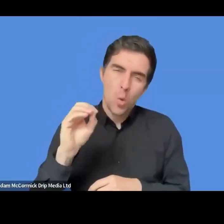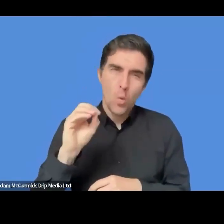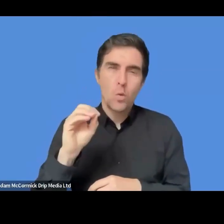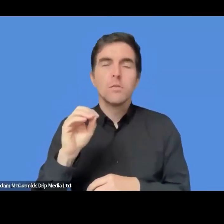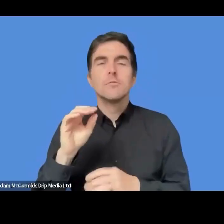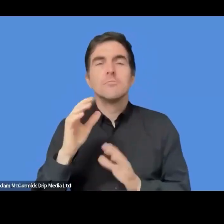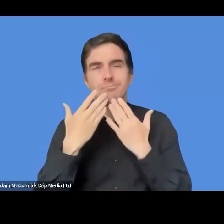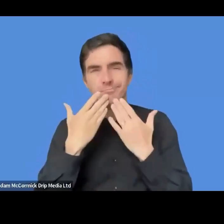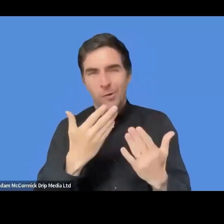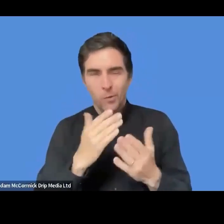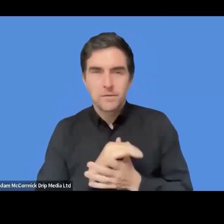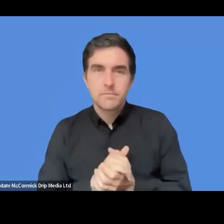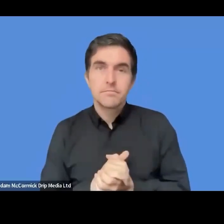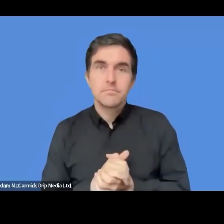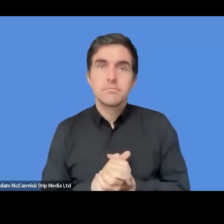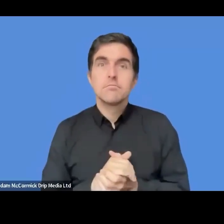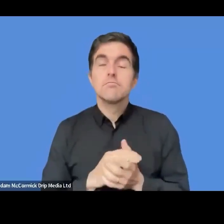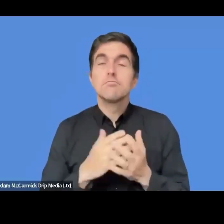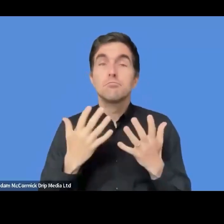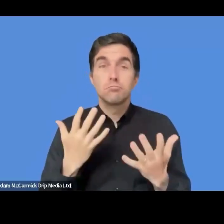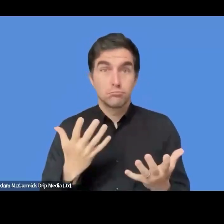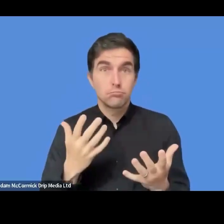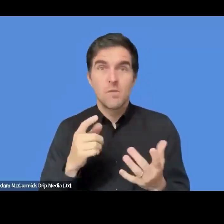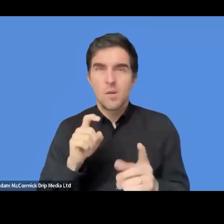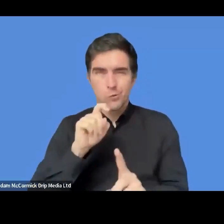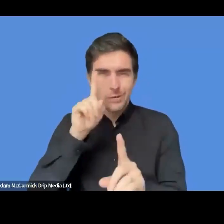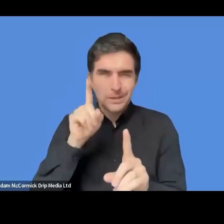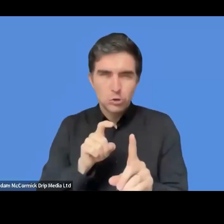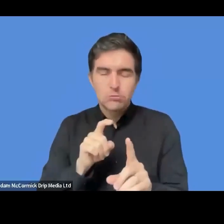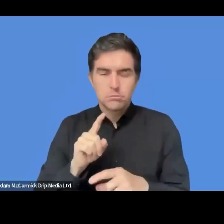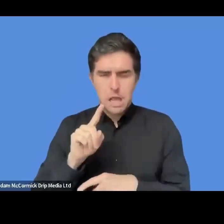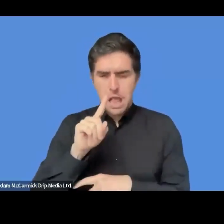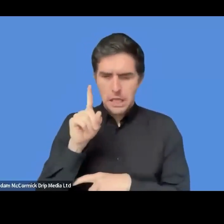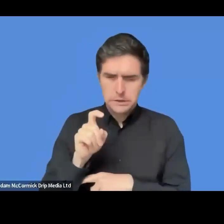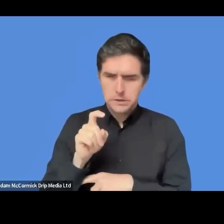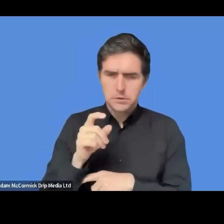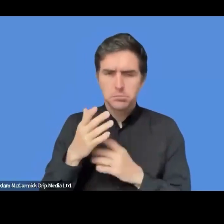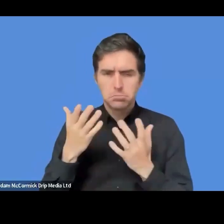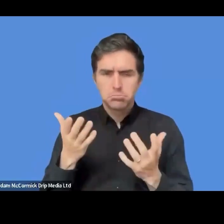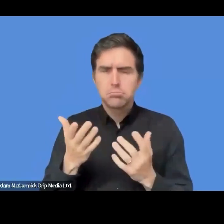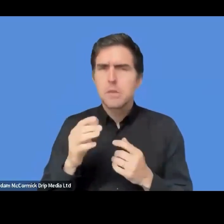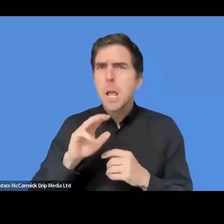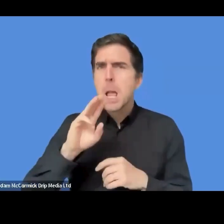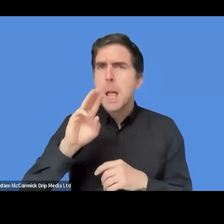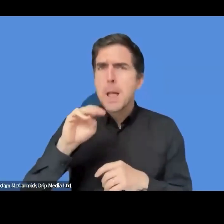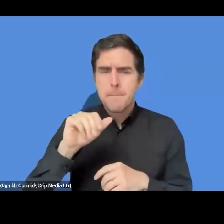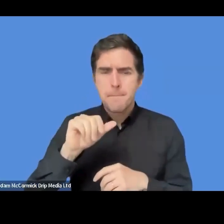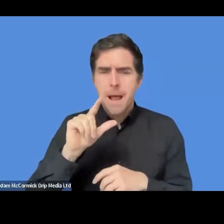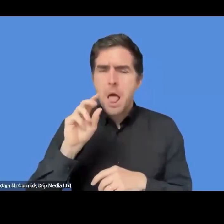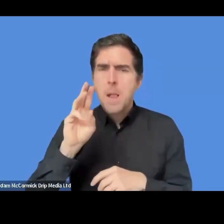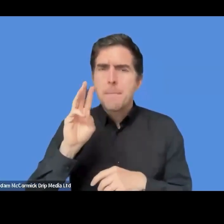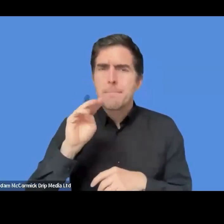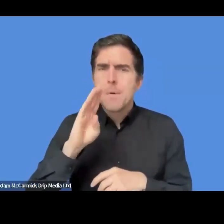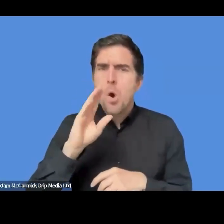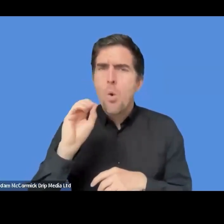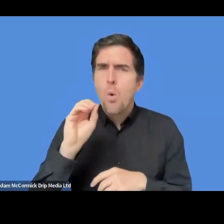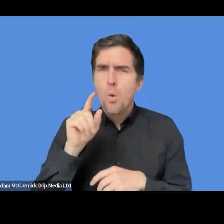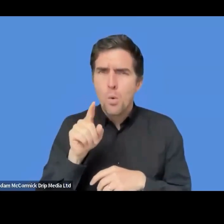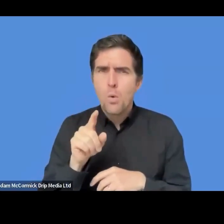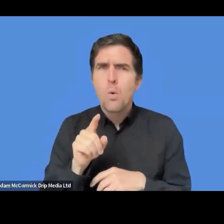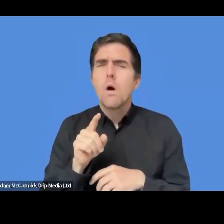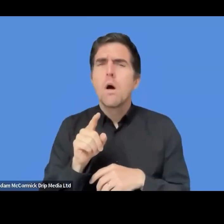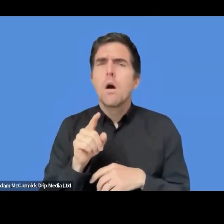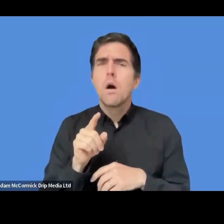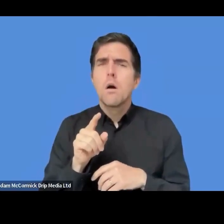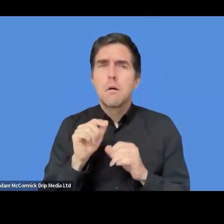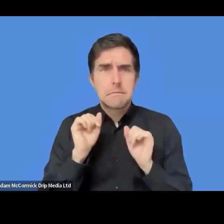asking about Malumbo email. I think yeah, we can share her contact as well. You can